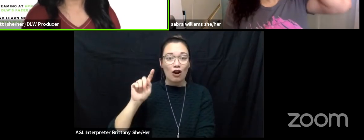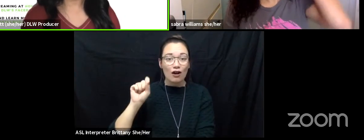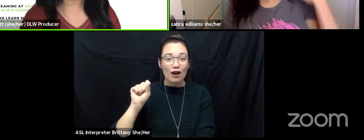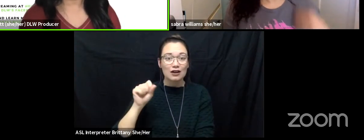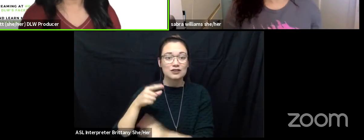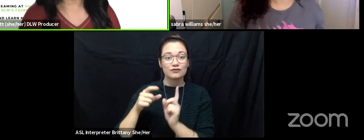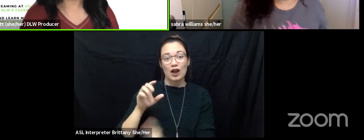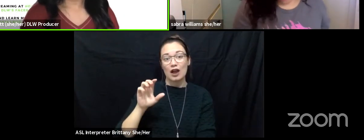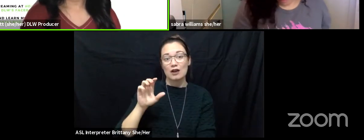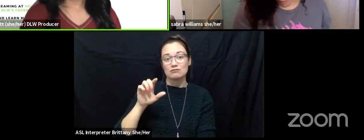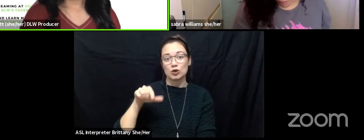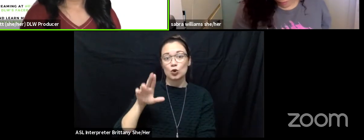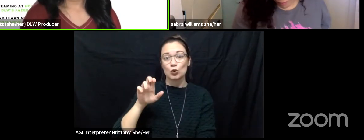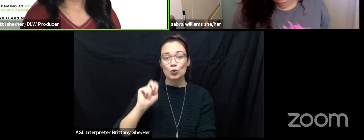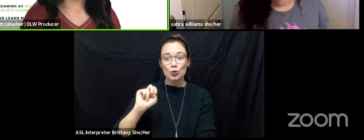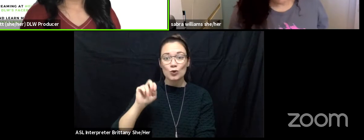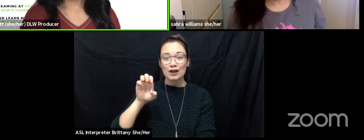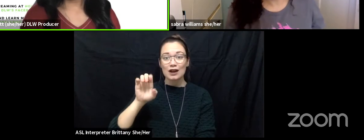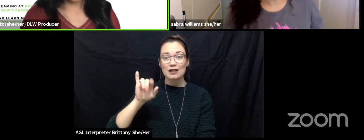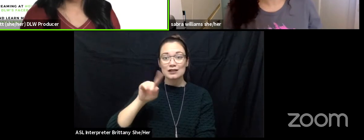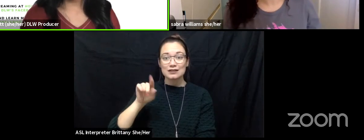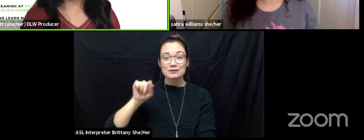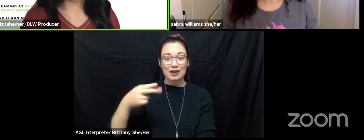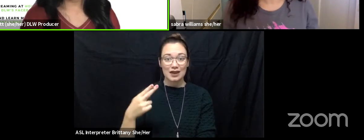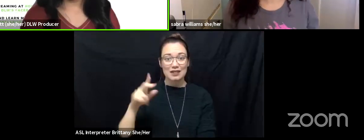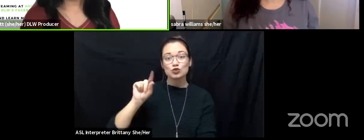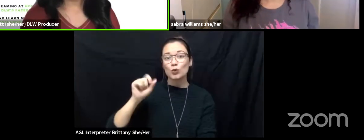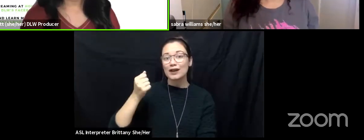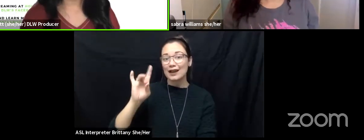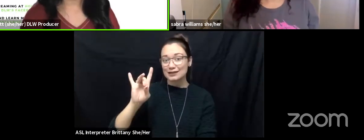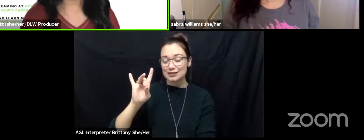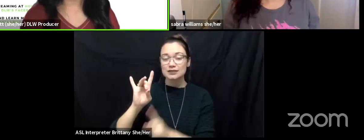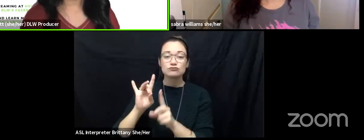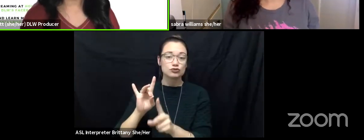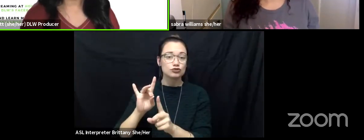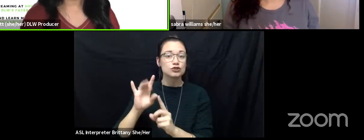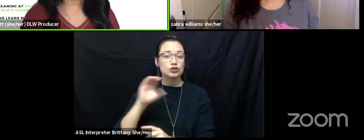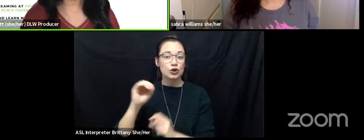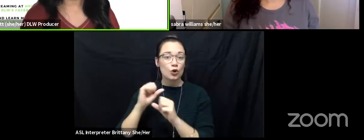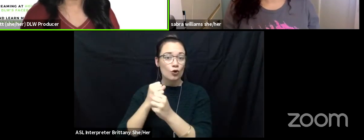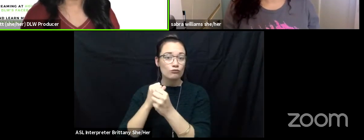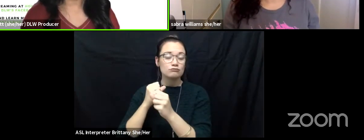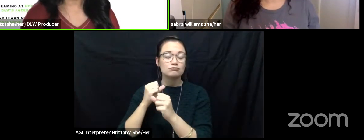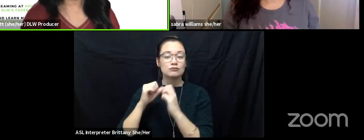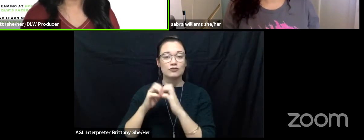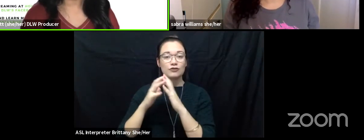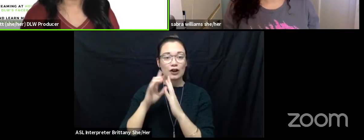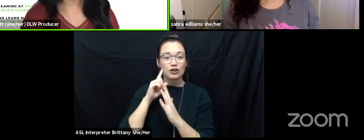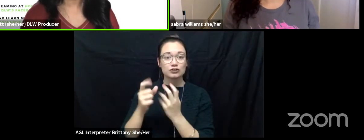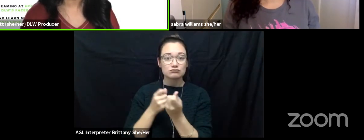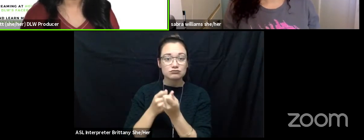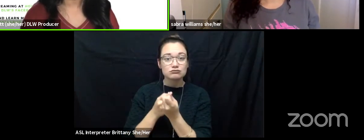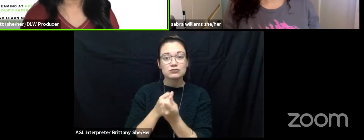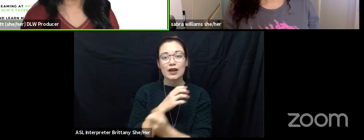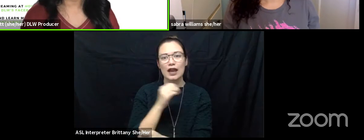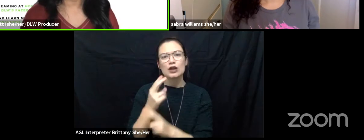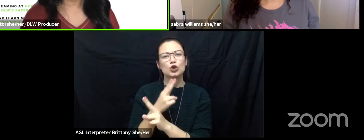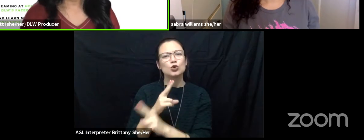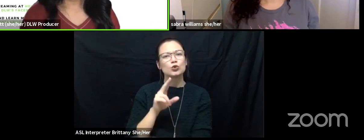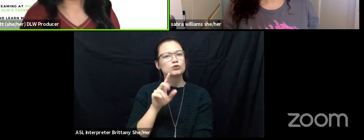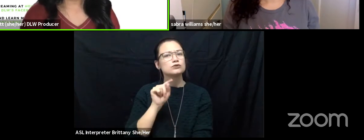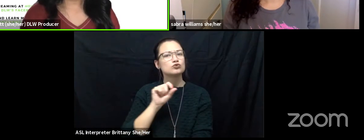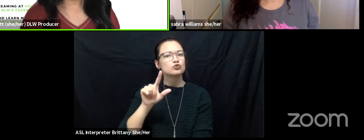in 2018. Sabra is a co-founder of Creative Acts, a social justice initiative that uses the arts as the tool for